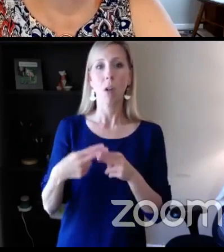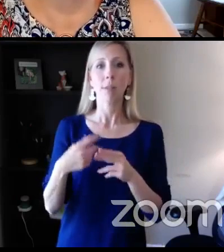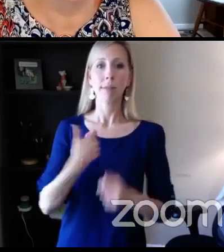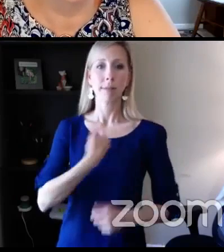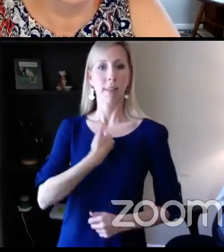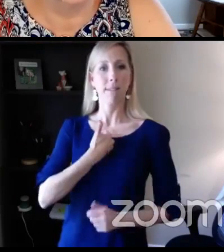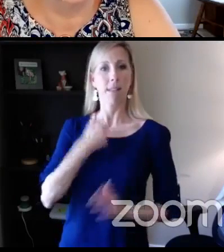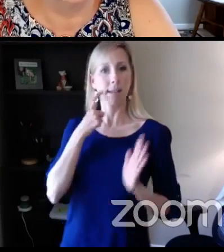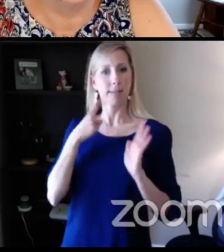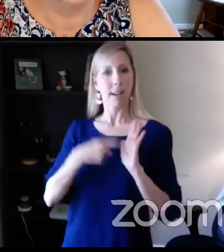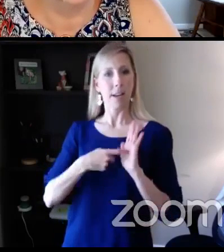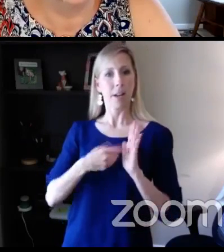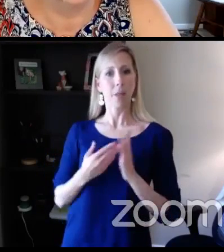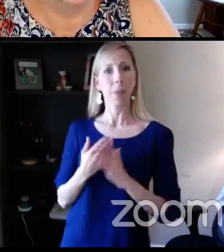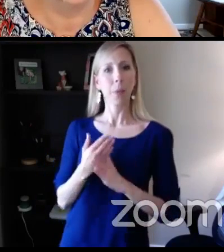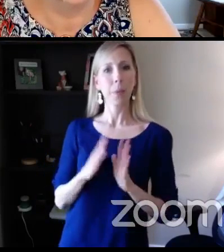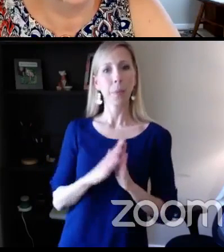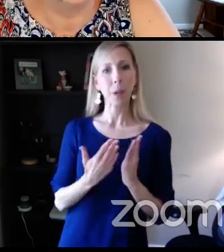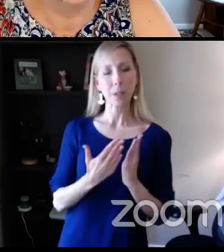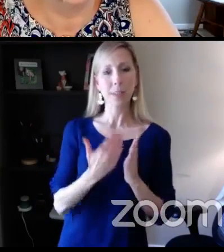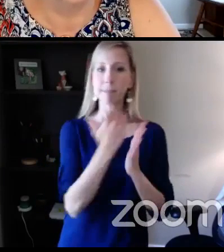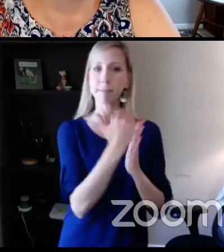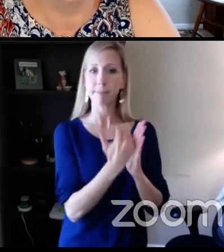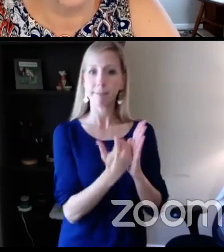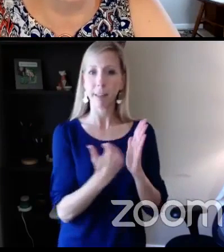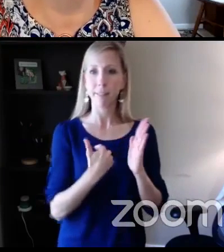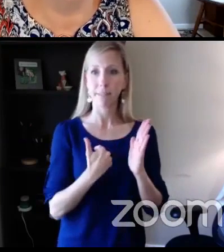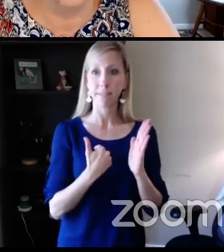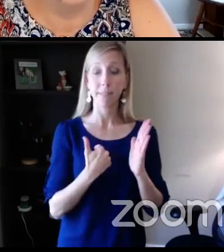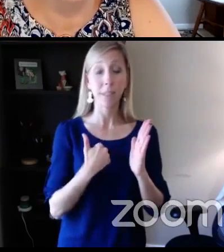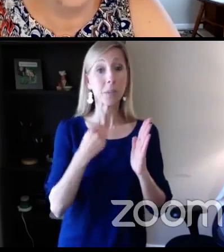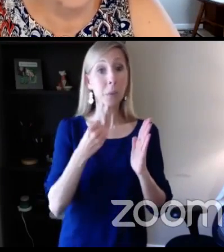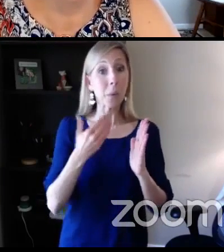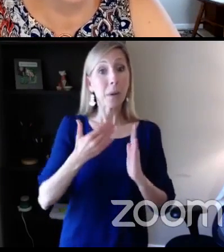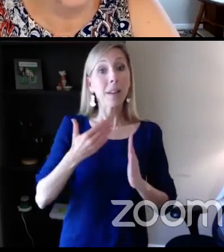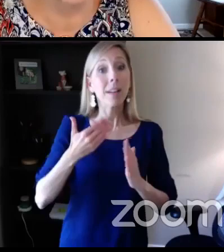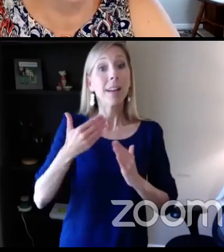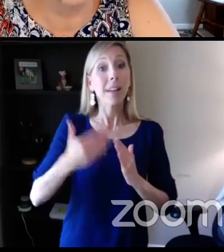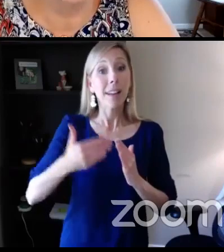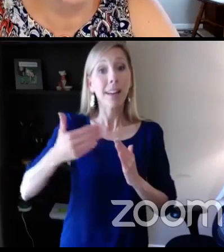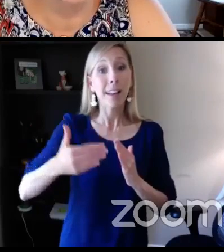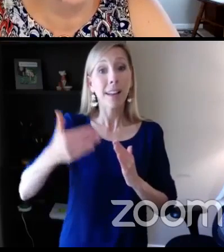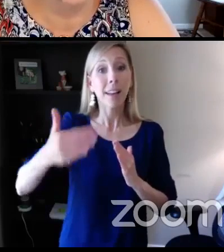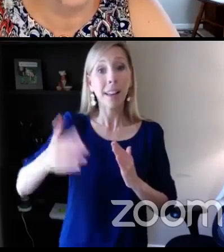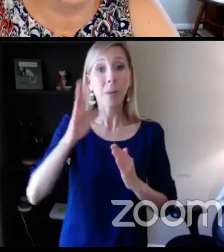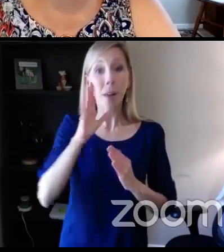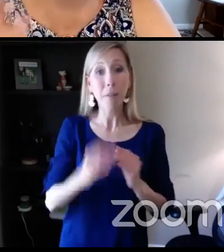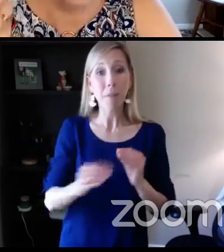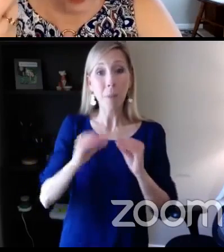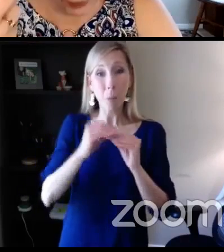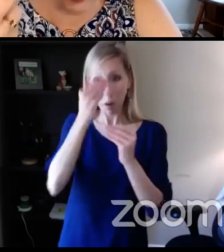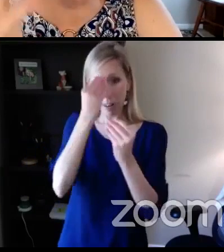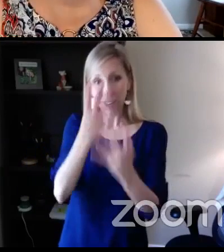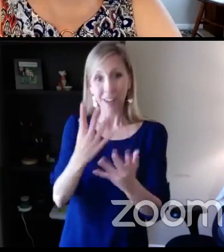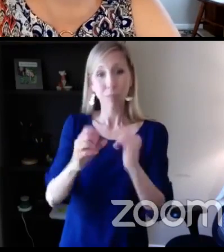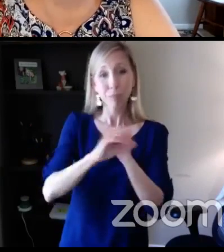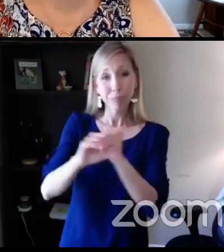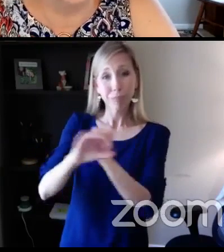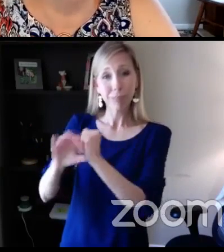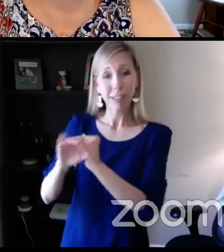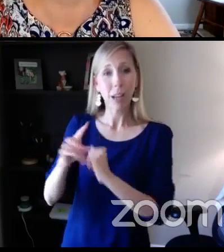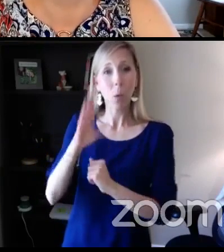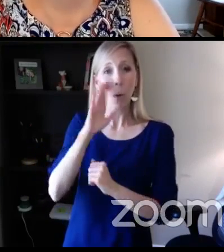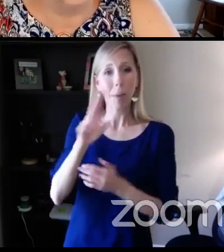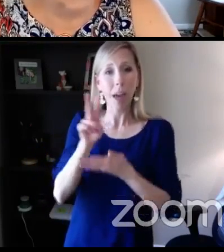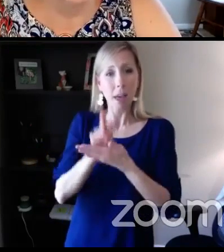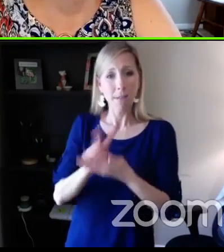Books. There will be some more that are coming out in the weeks to follow. I think it's every 2 weeks for 10 weeks. Is that